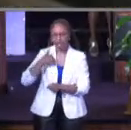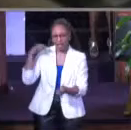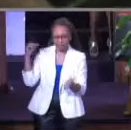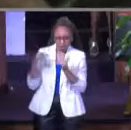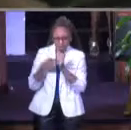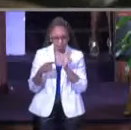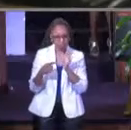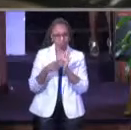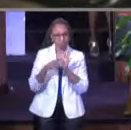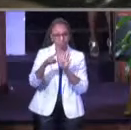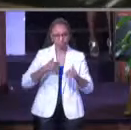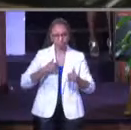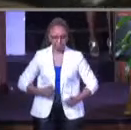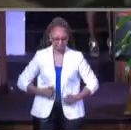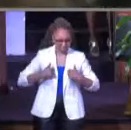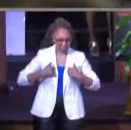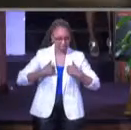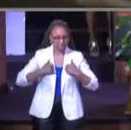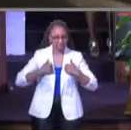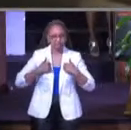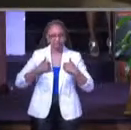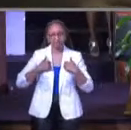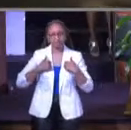my life.